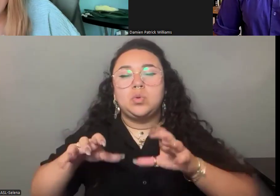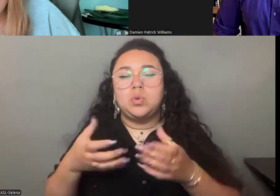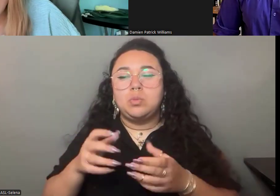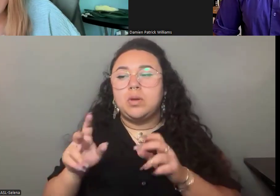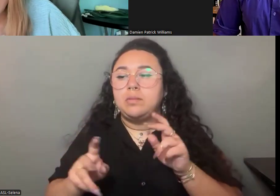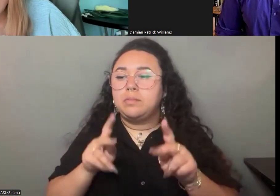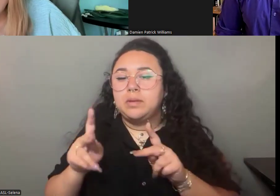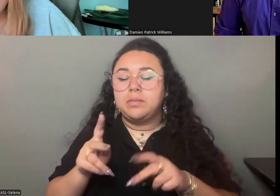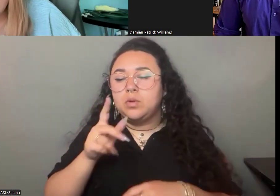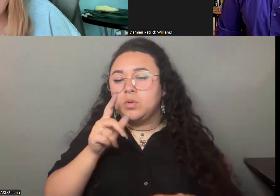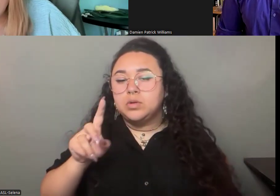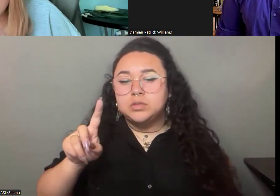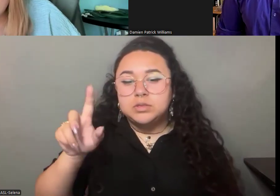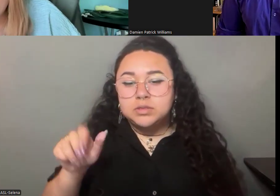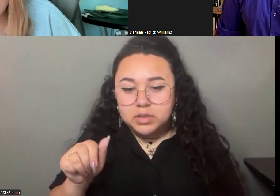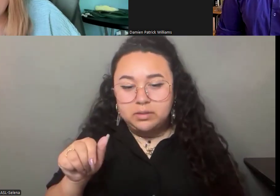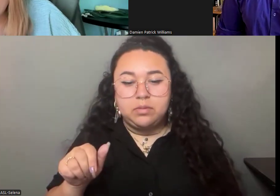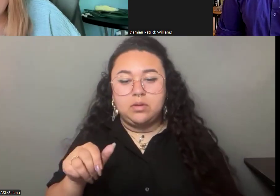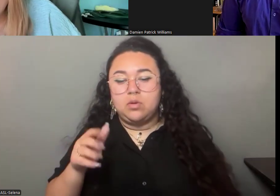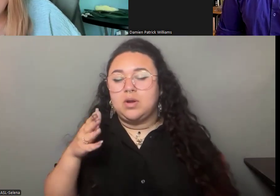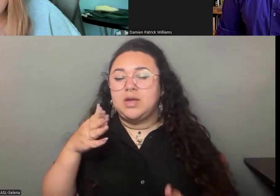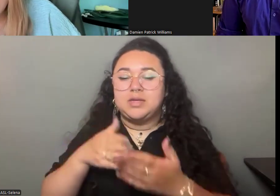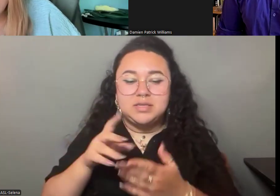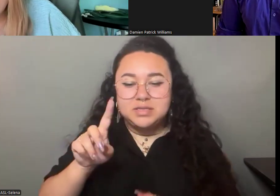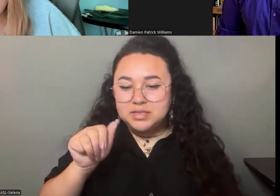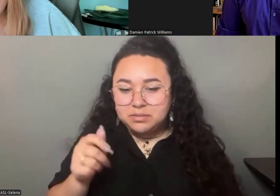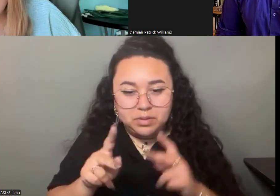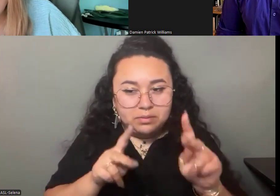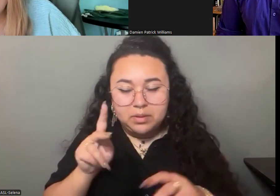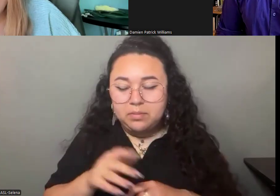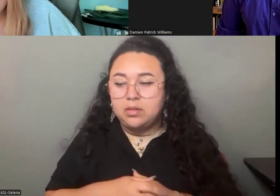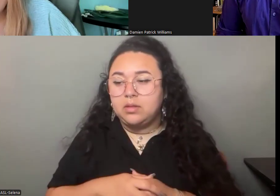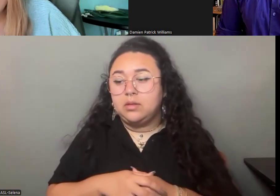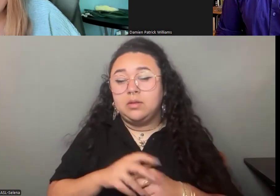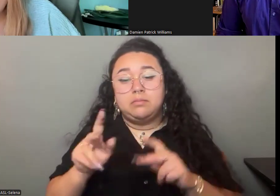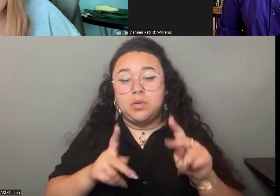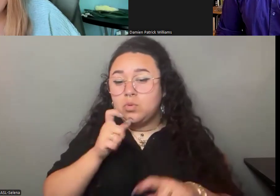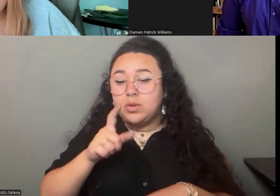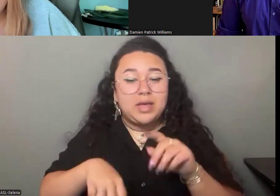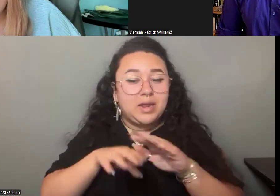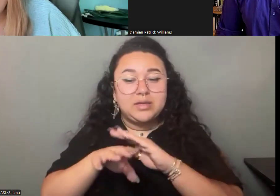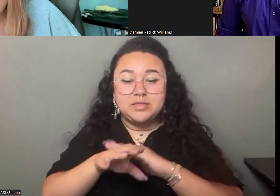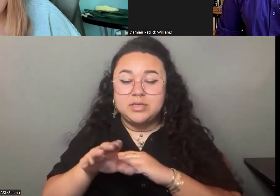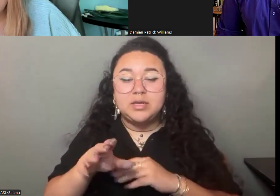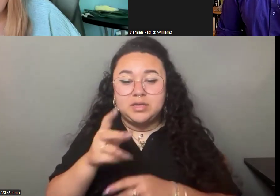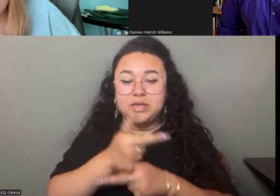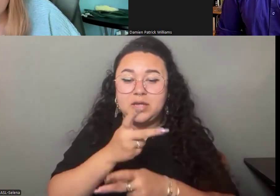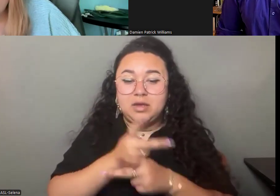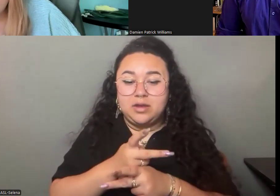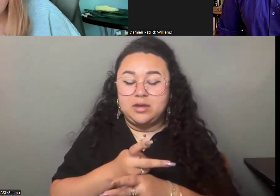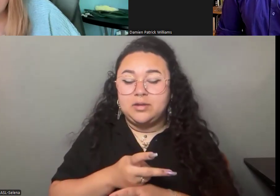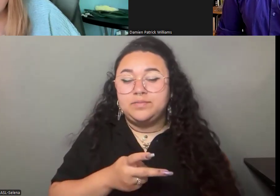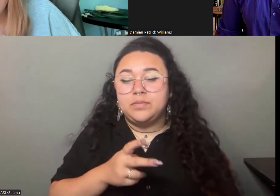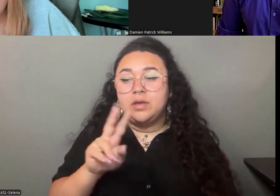like in Palestine, who cannot access care, while on the flip side, IOF soldiers who returned amputated will be